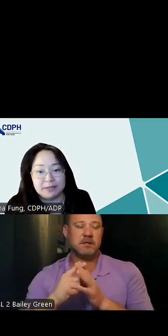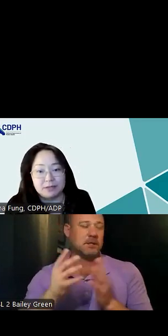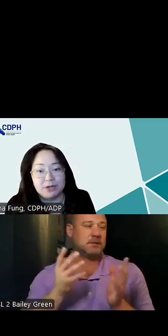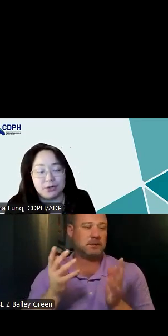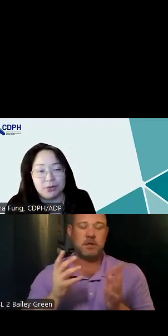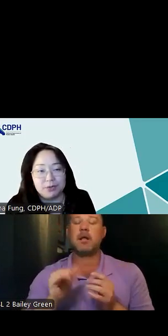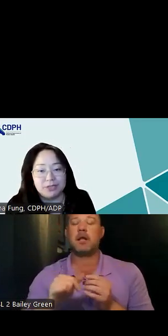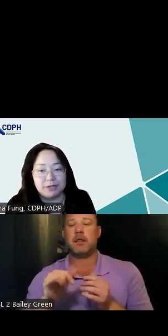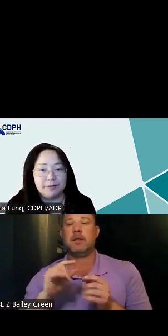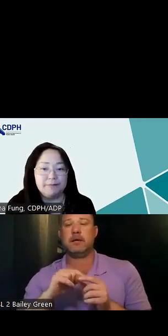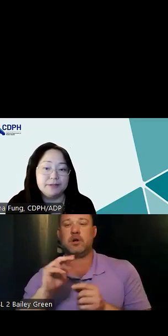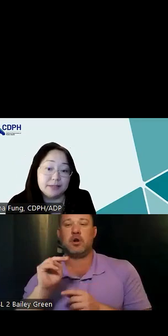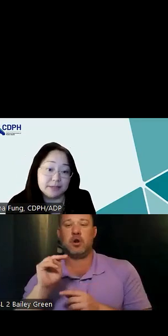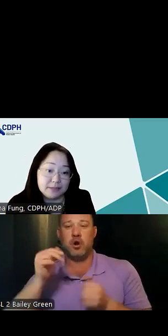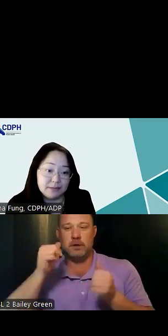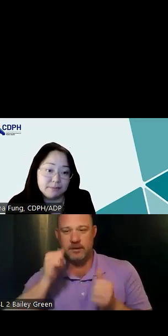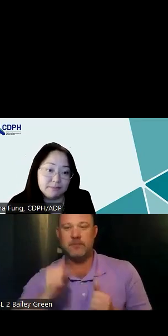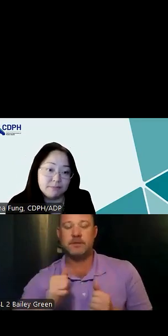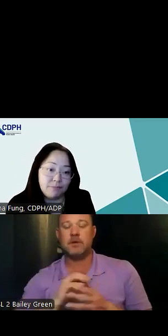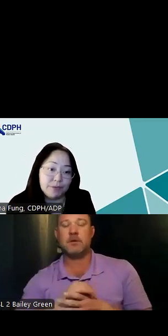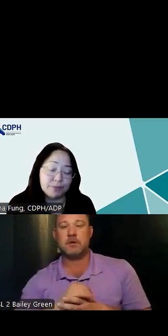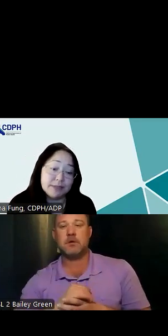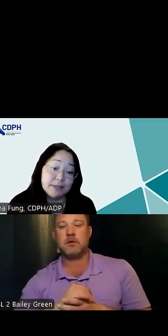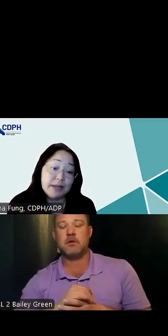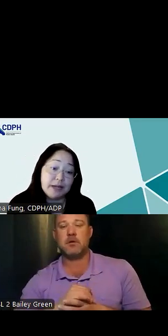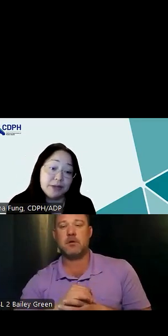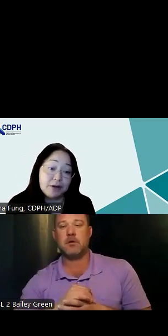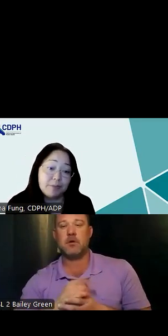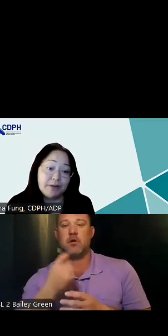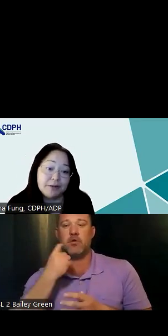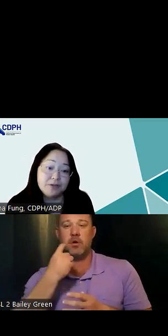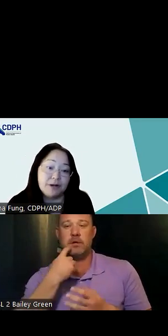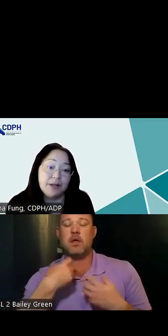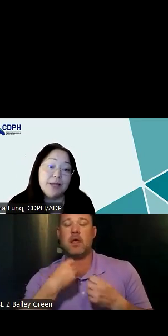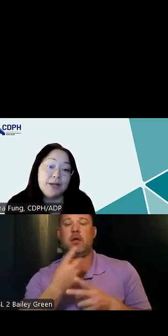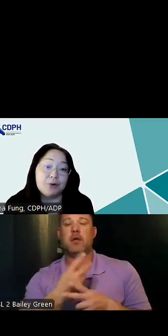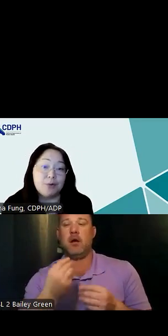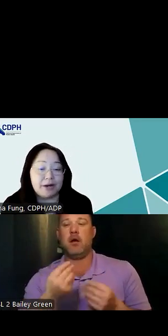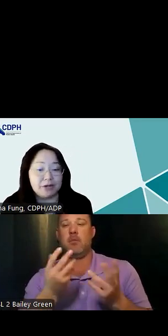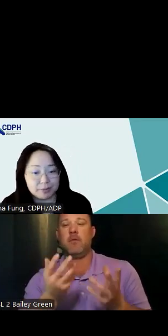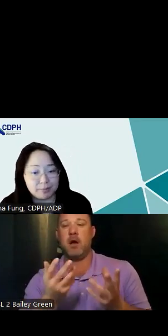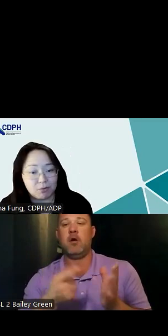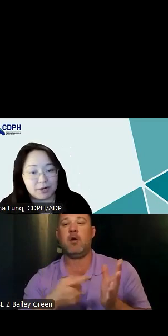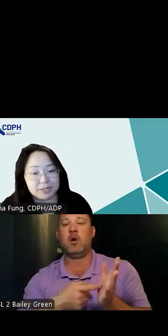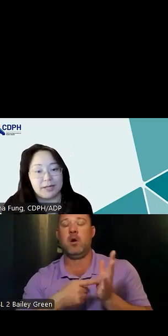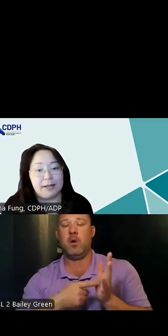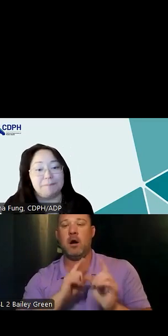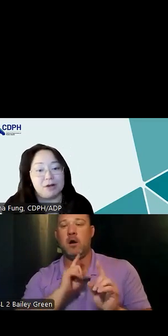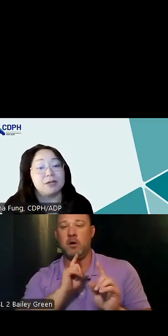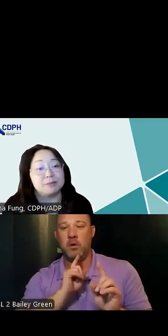of these neurodegenerative diseases. Recently, healthcare providers are required to